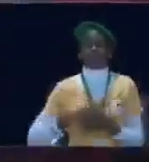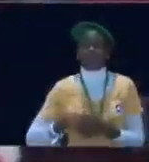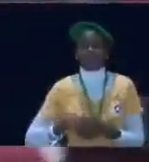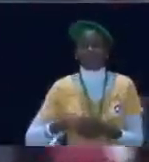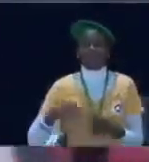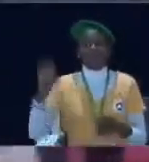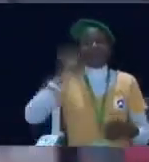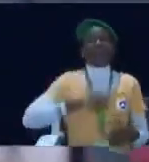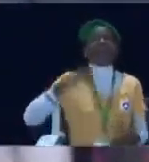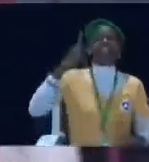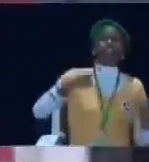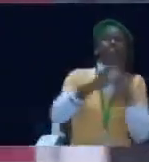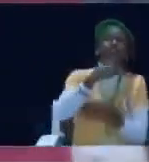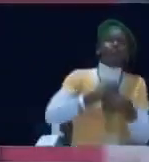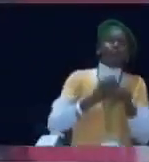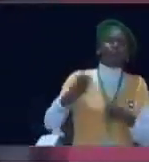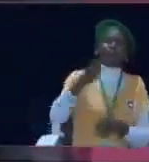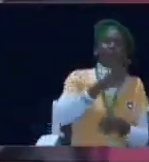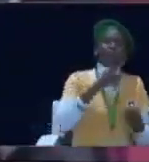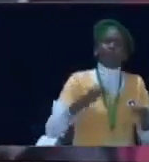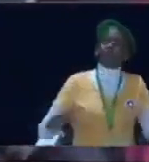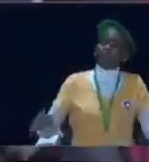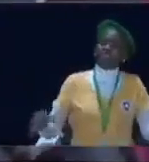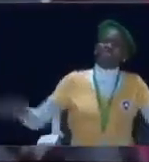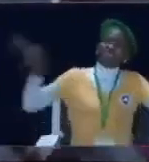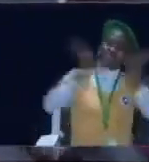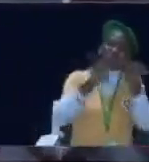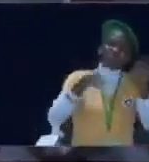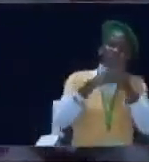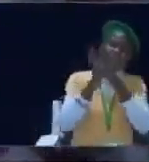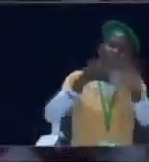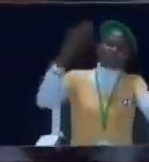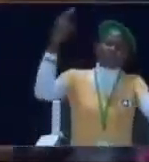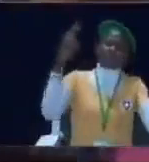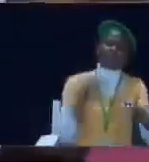I see God making you relevant.